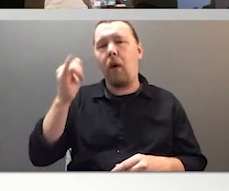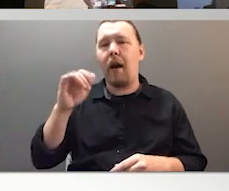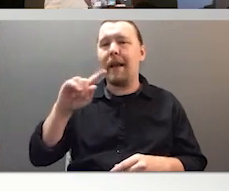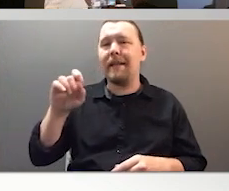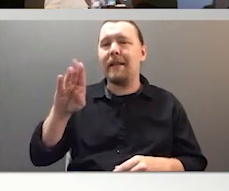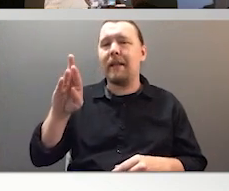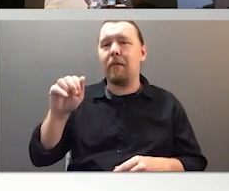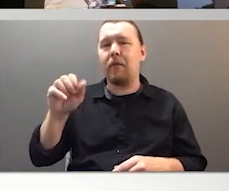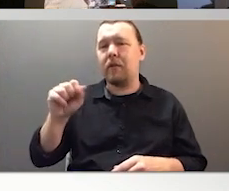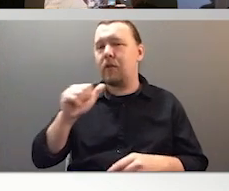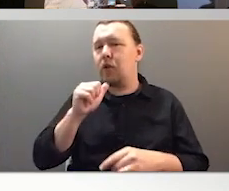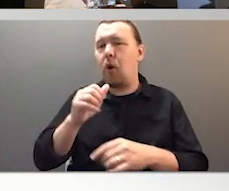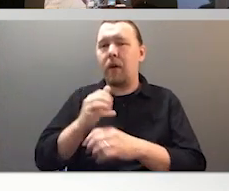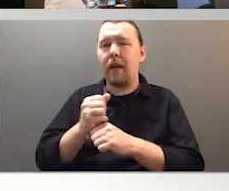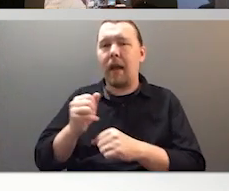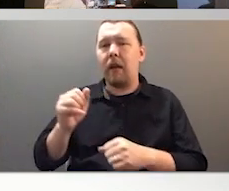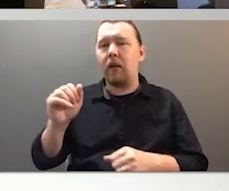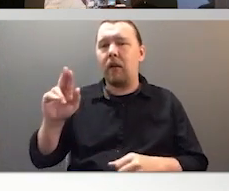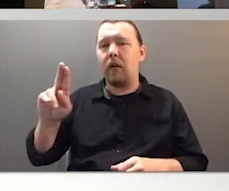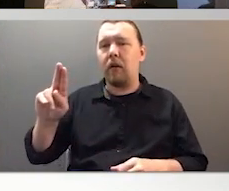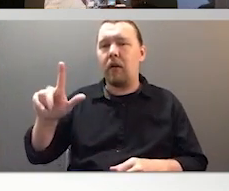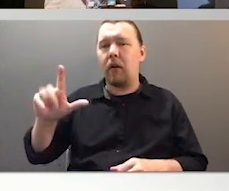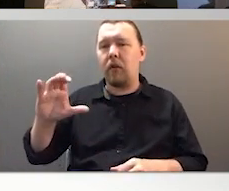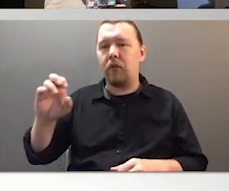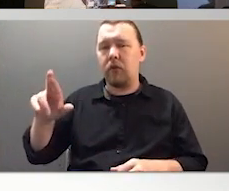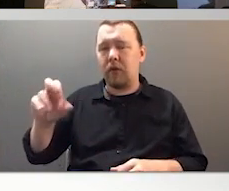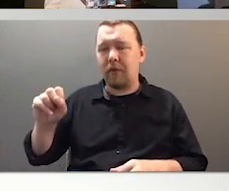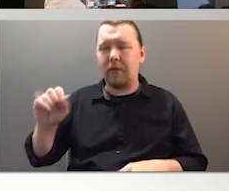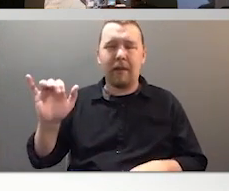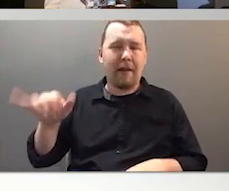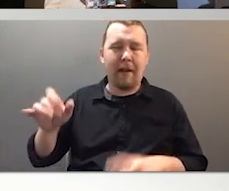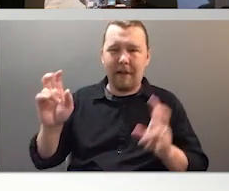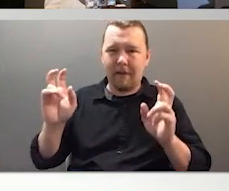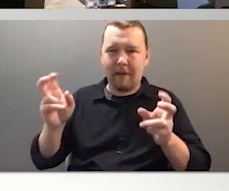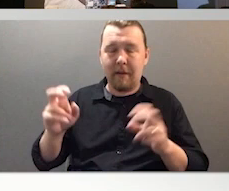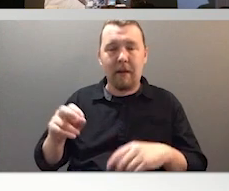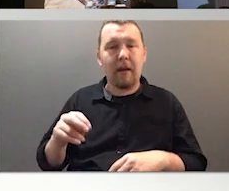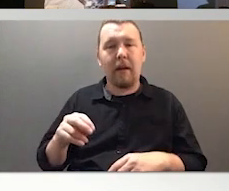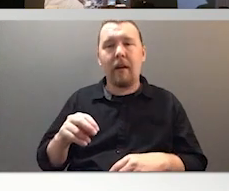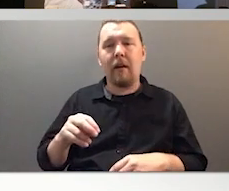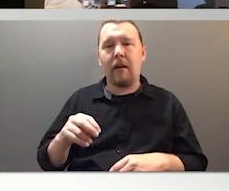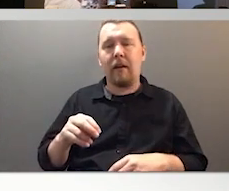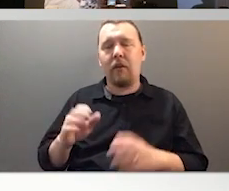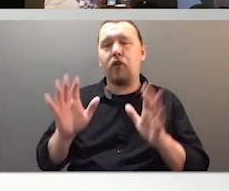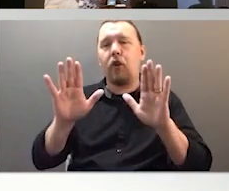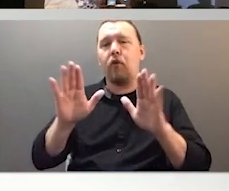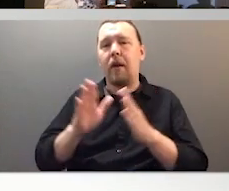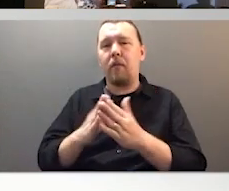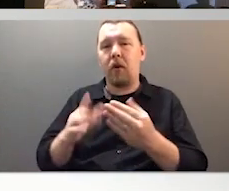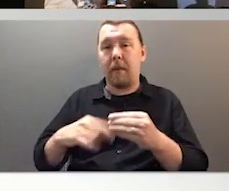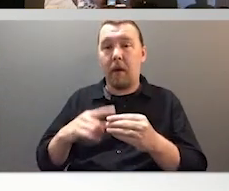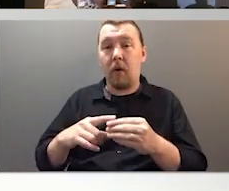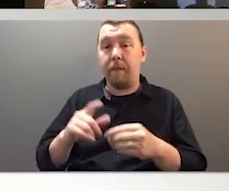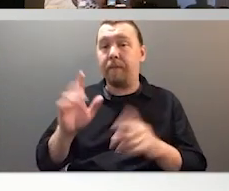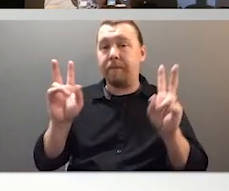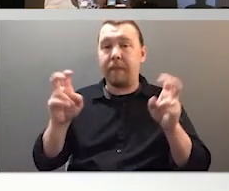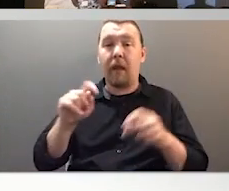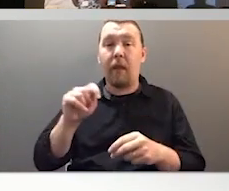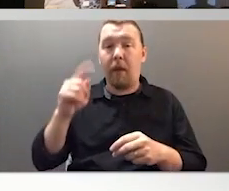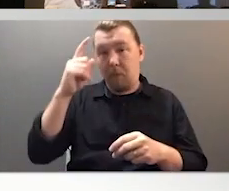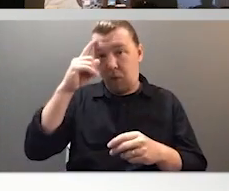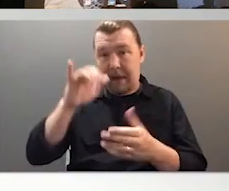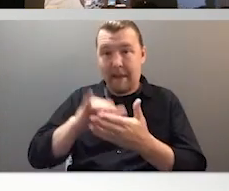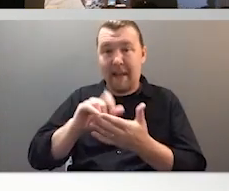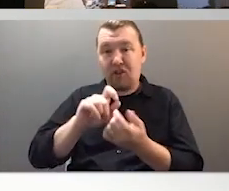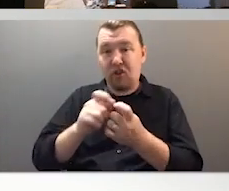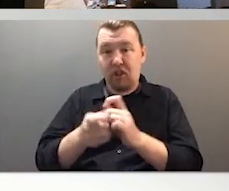with, Dr. Deutsch wrote a great book about the brain that changes itself, and how that's